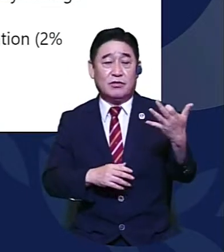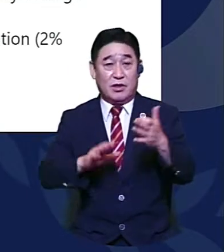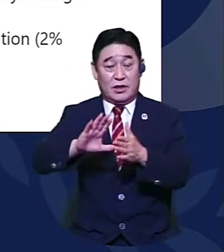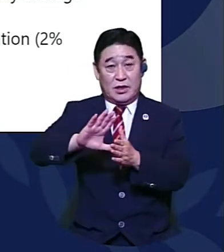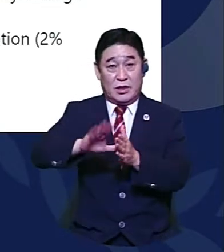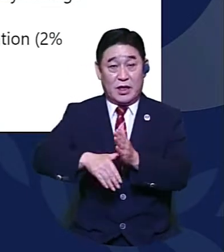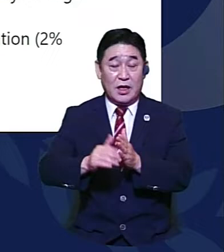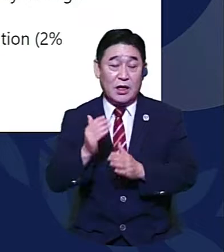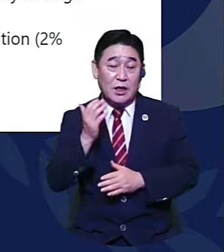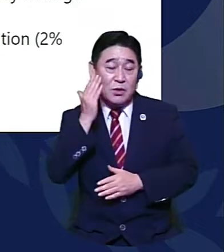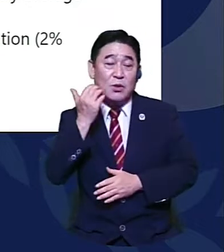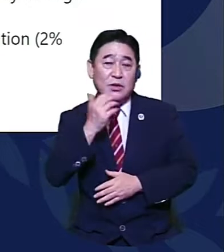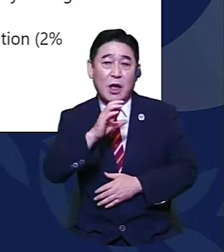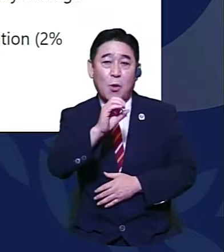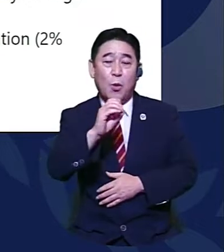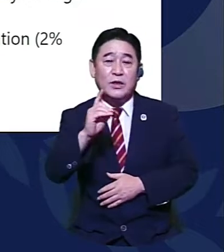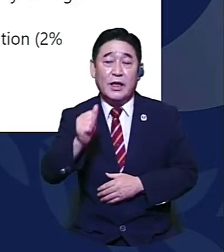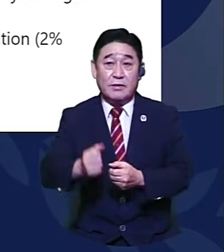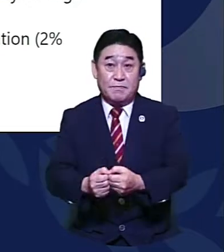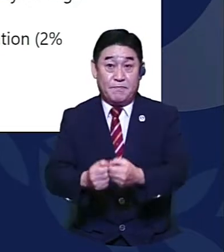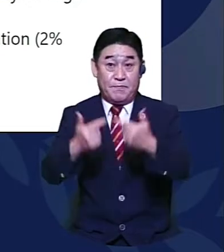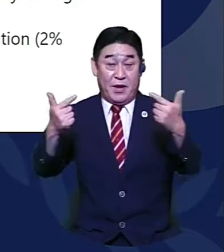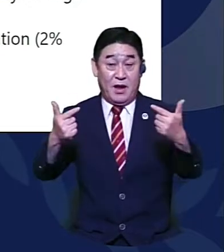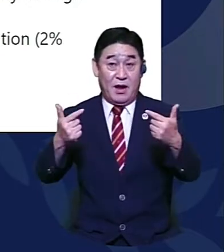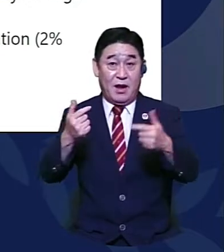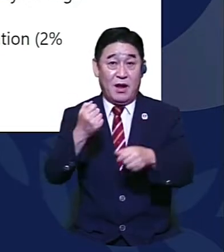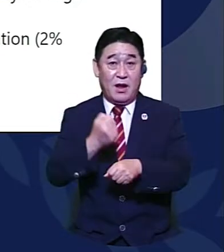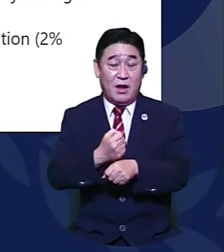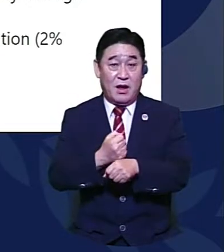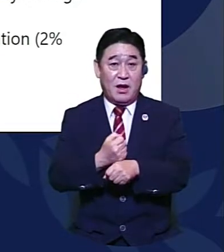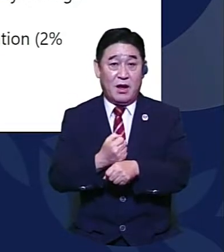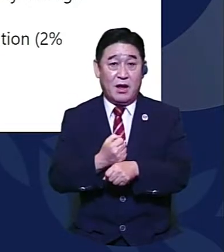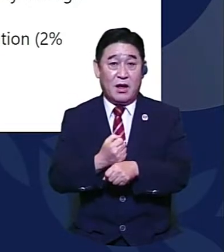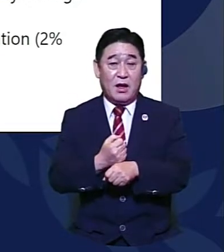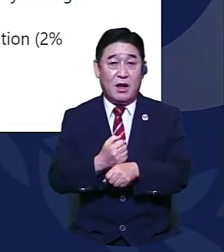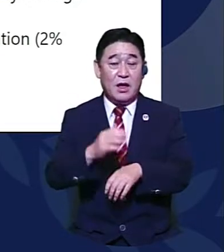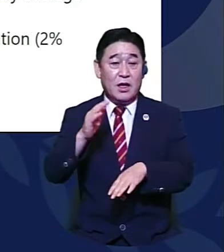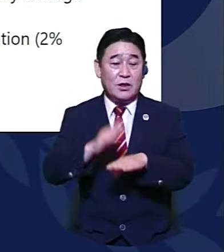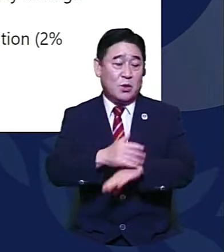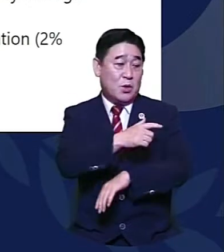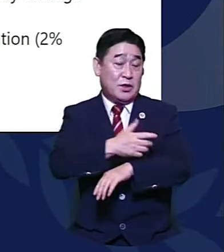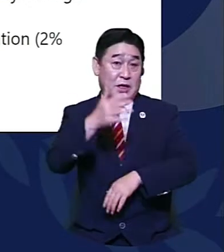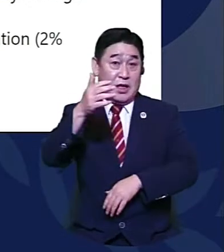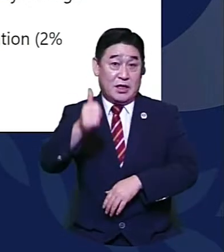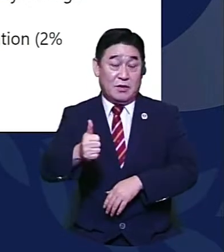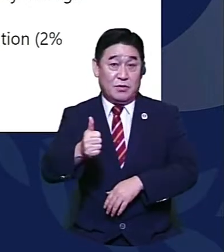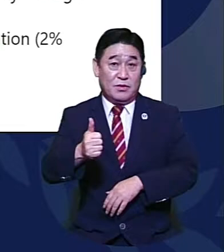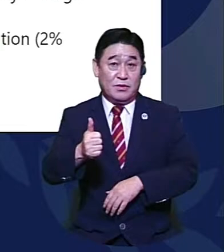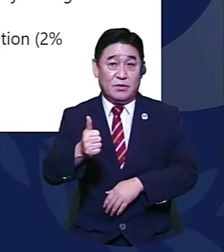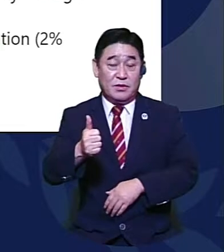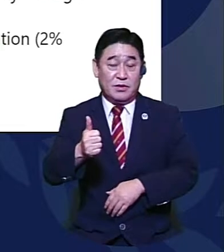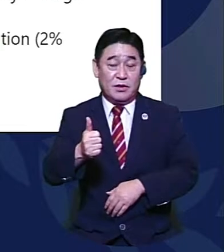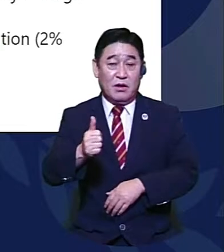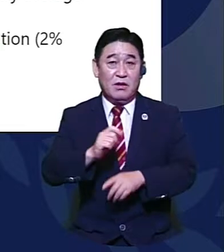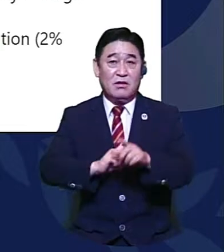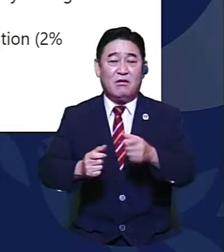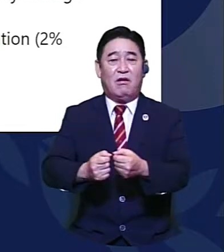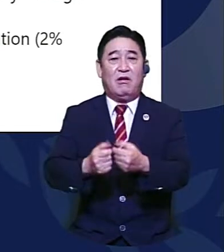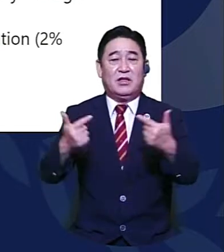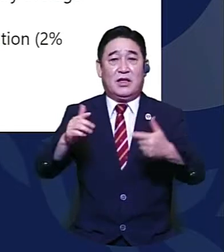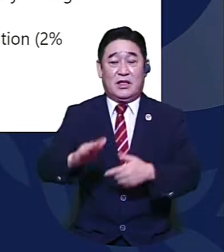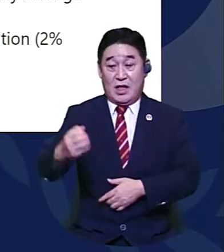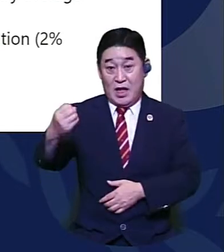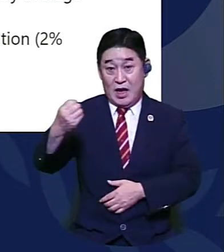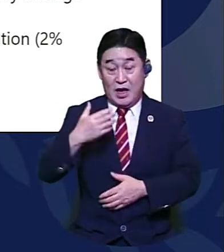from President Son that the targets are going to be to increase this more. So yes, in 2018 it was